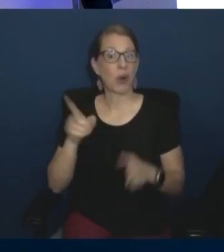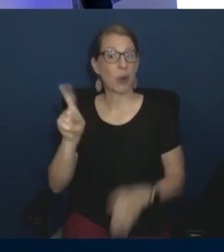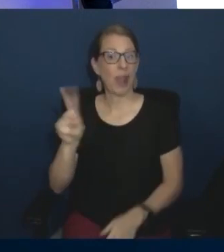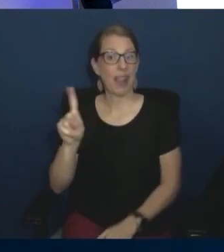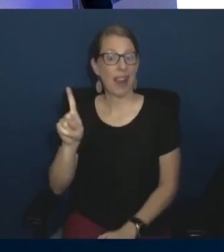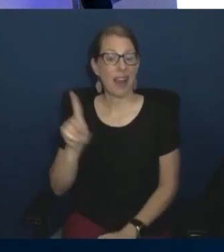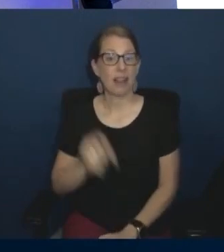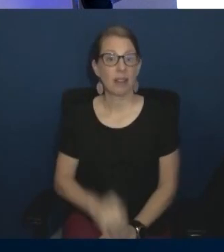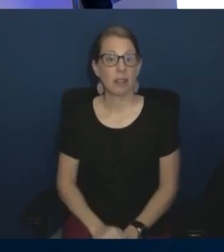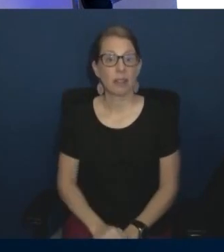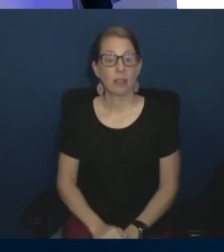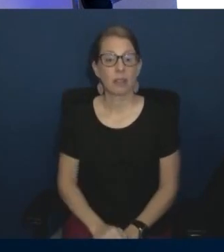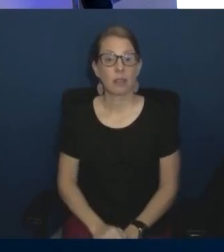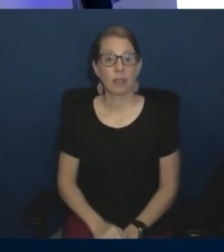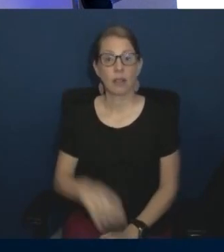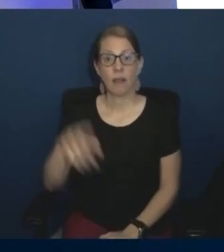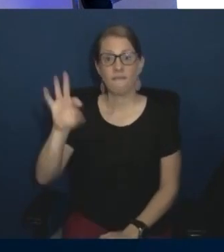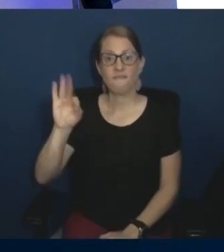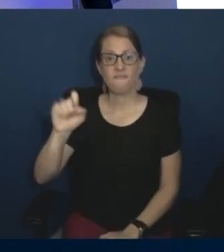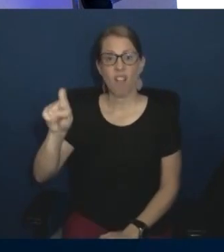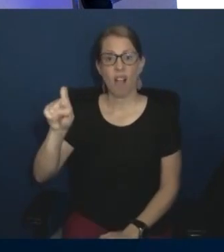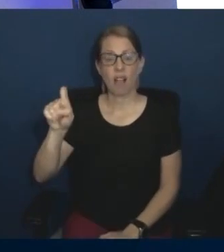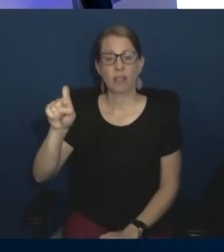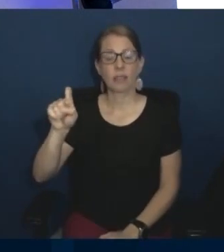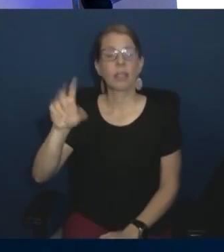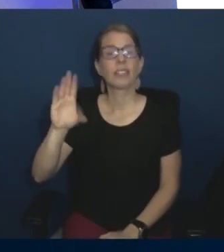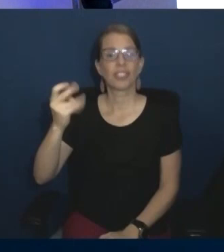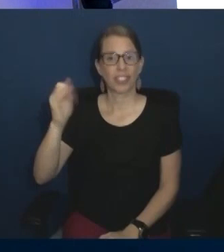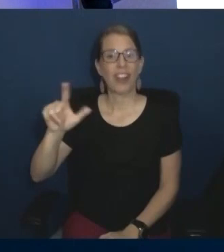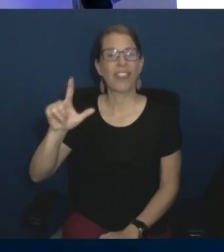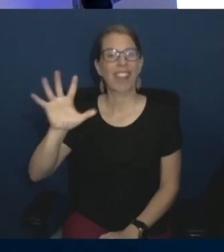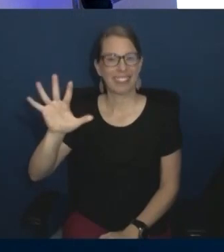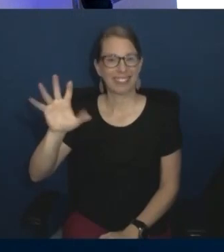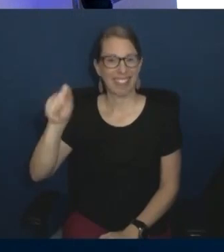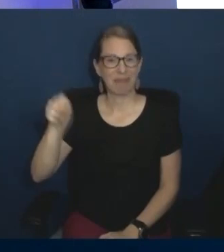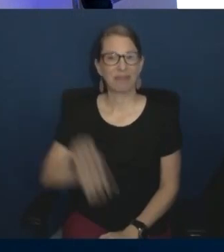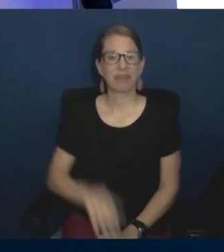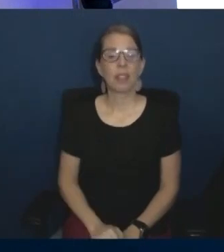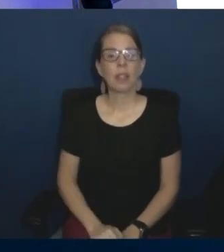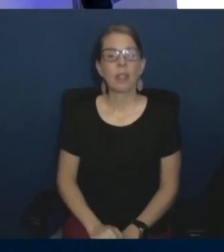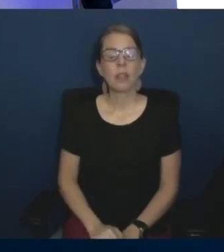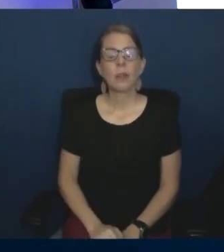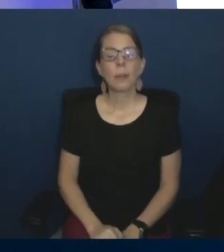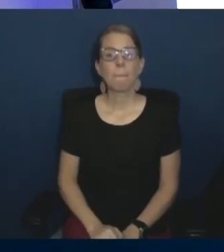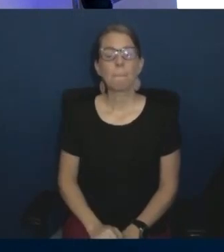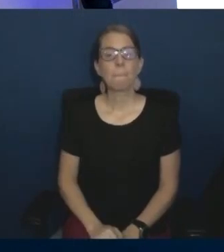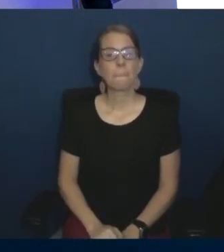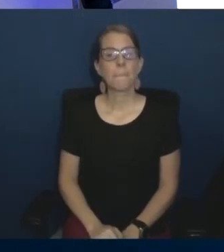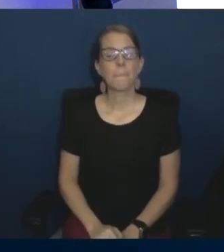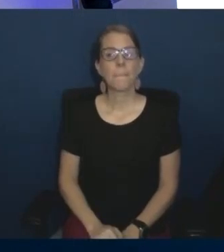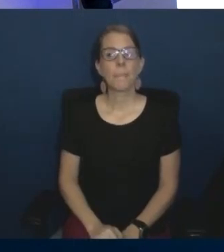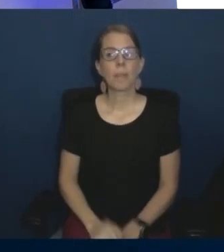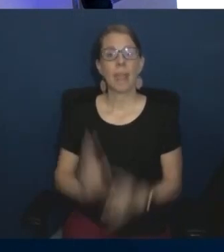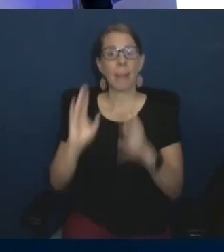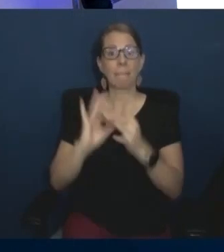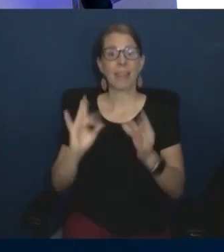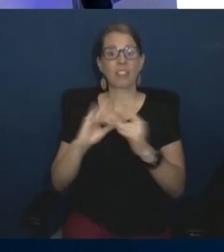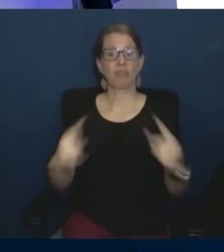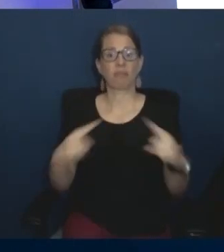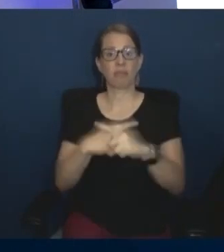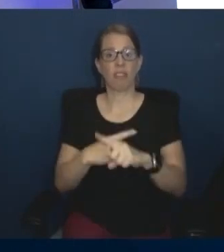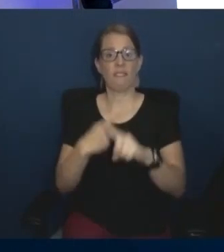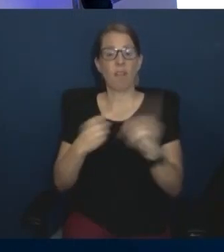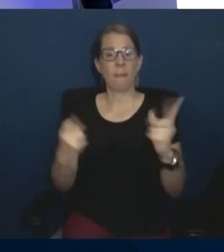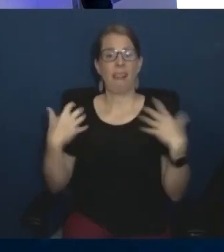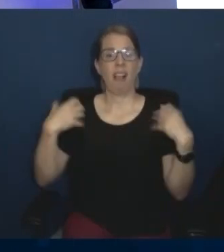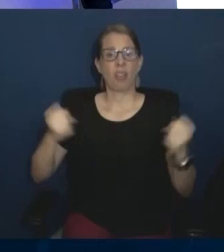I think she's over at Fox 5, Channel 5. Yep. Okay. So why is there conflicting messaging from health professionals when it